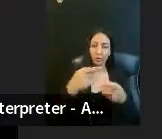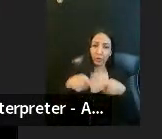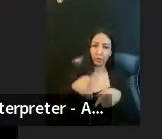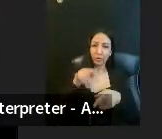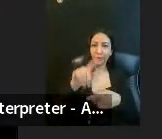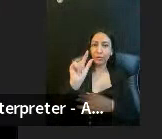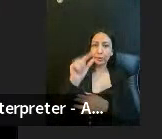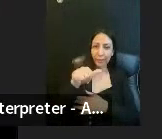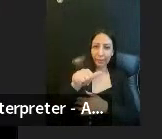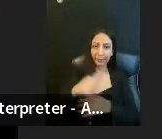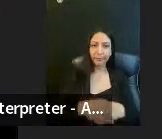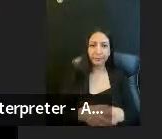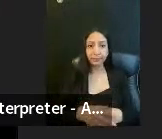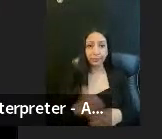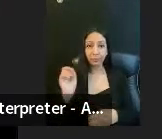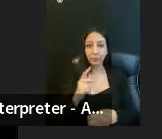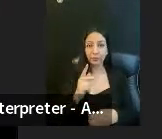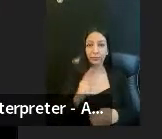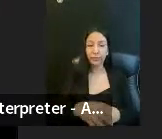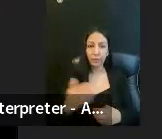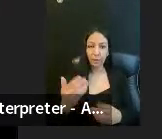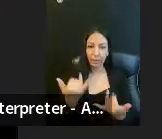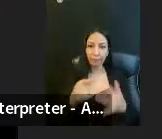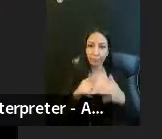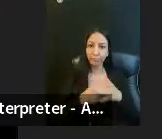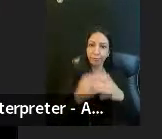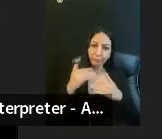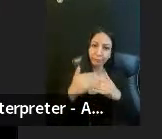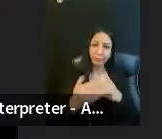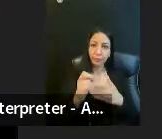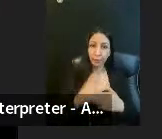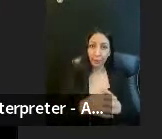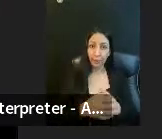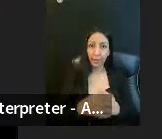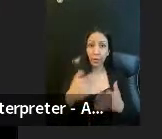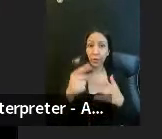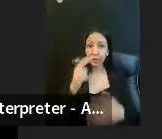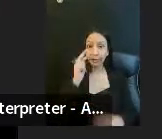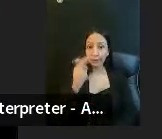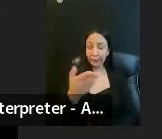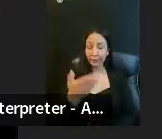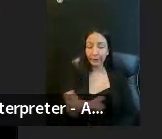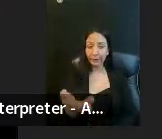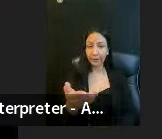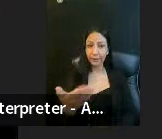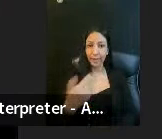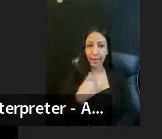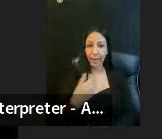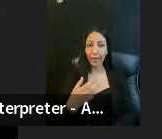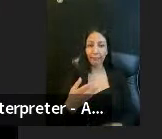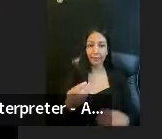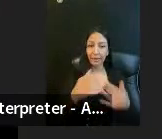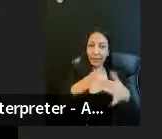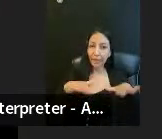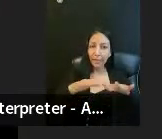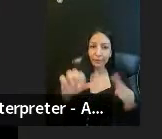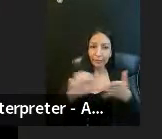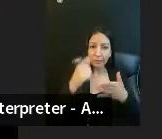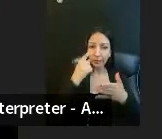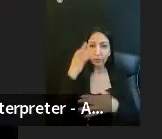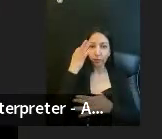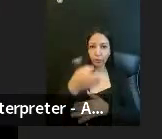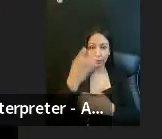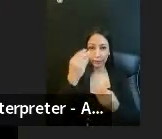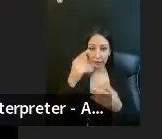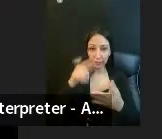Q&A. All right, so let's get started. So what you see here is the landing page for the future data tool,